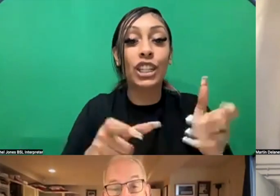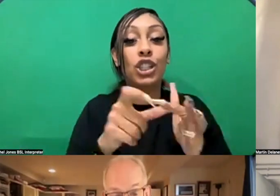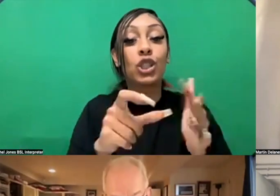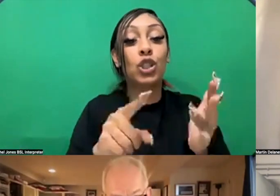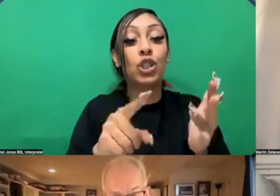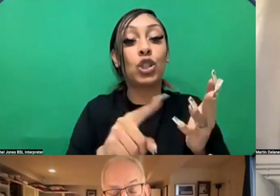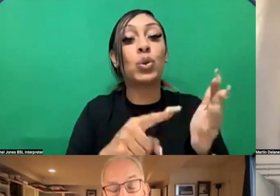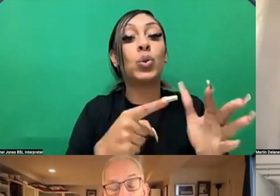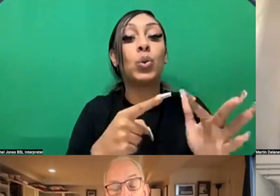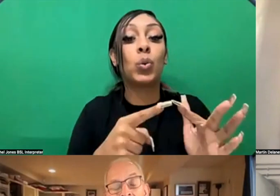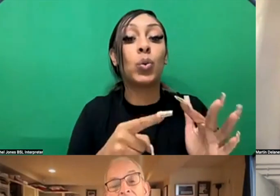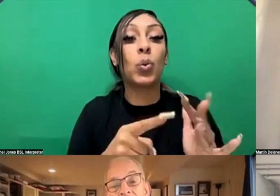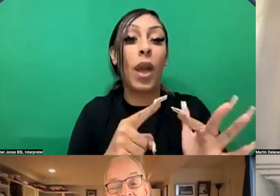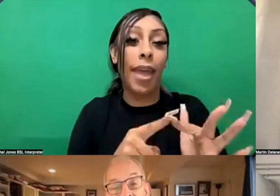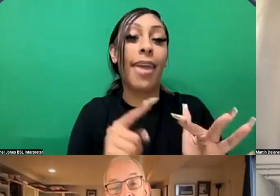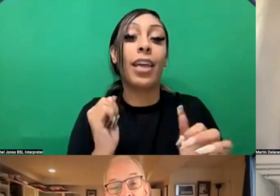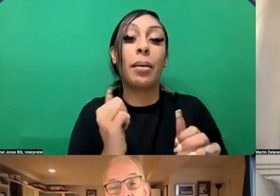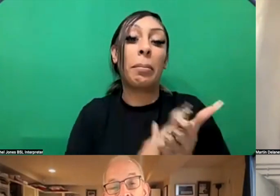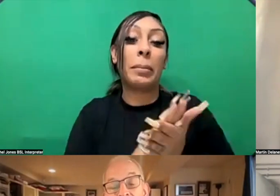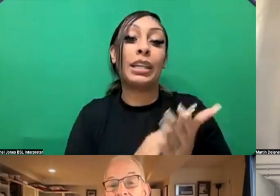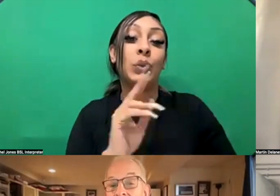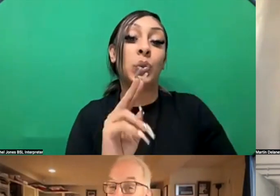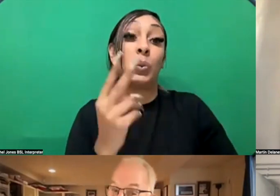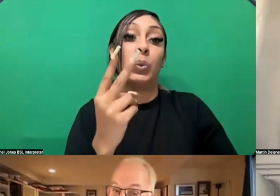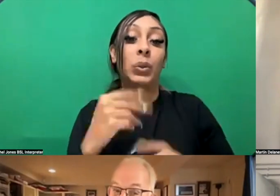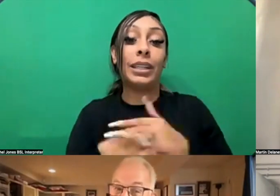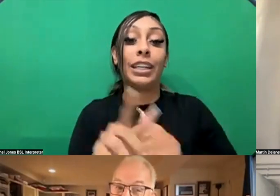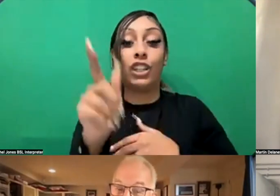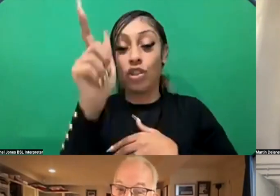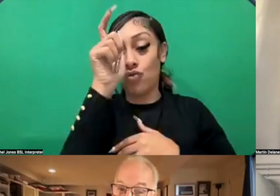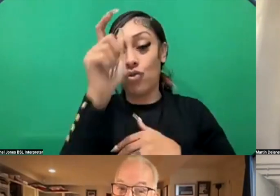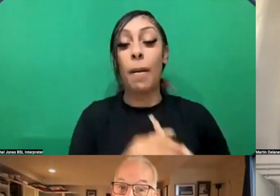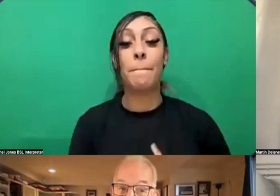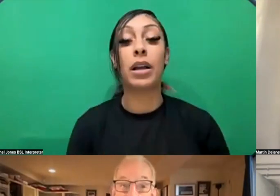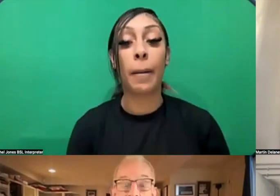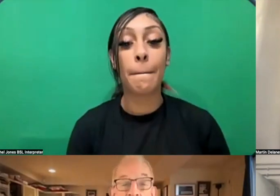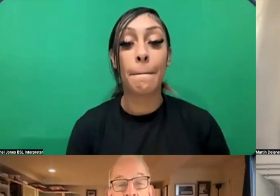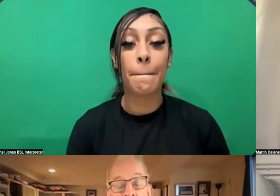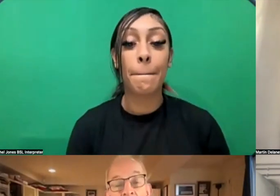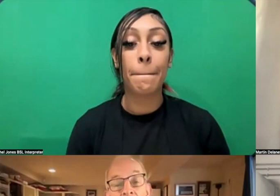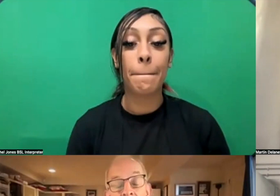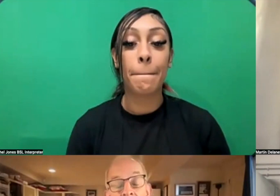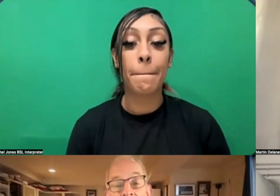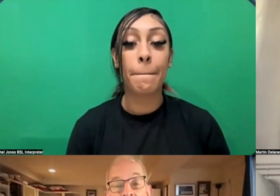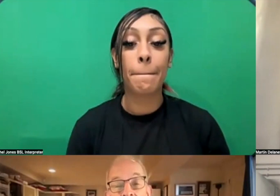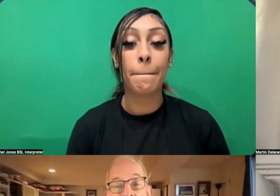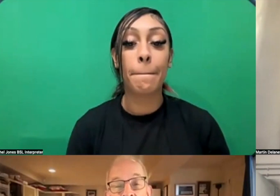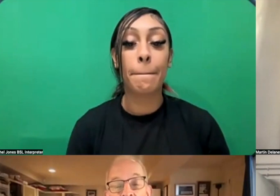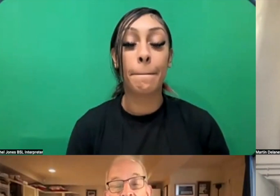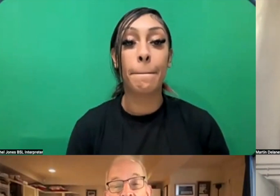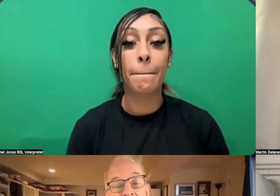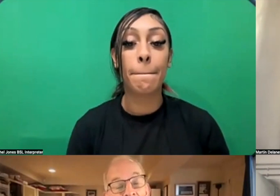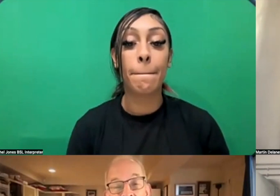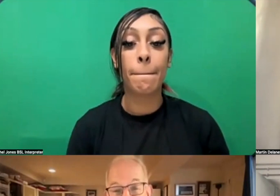Italian. And but it didn't send and receive MIDI over USB. And